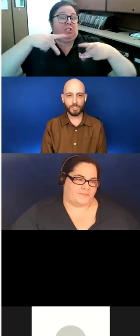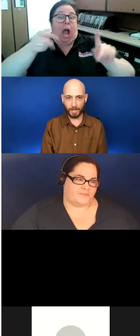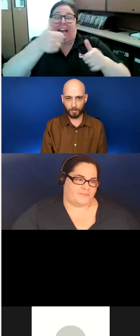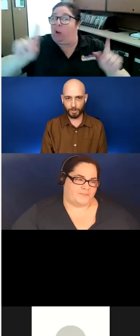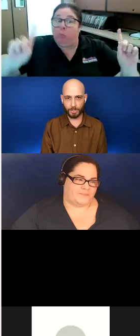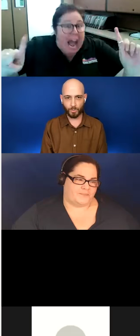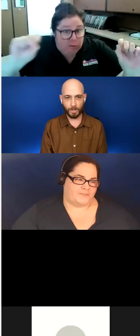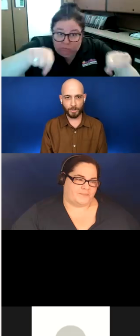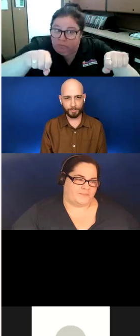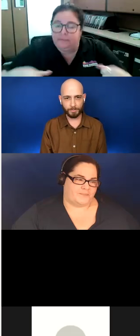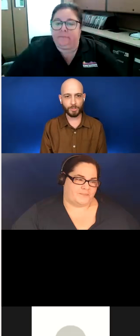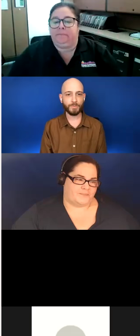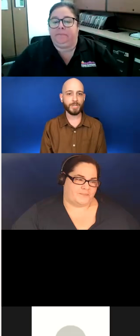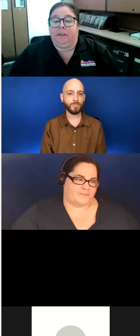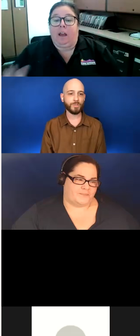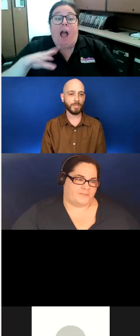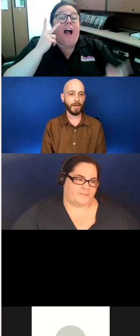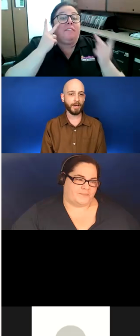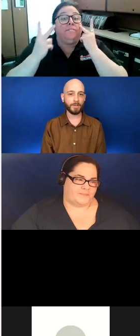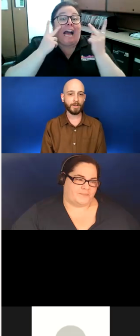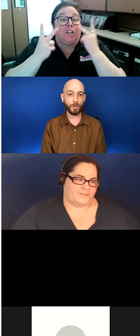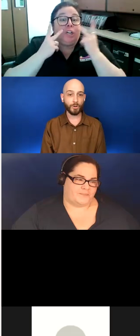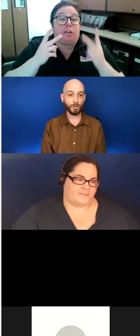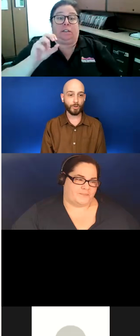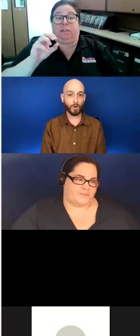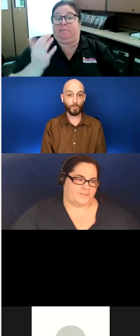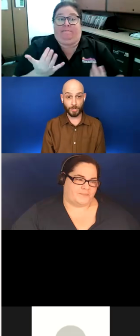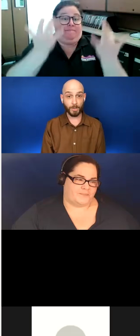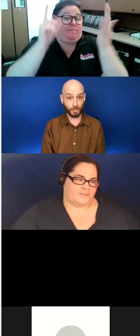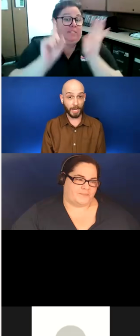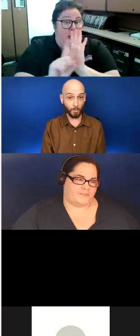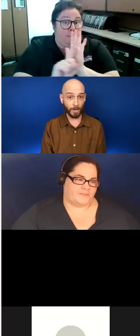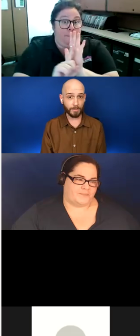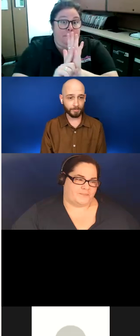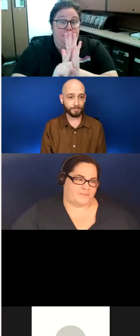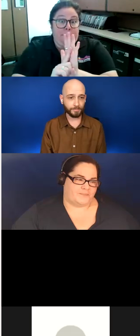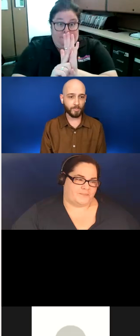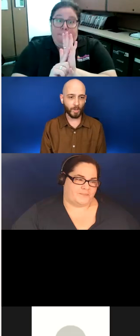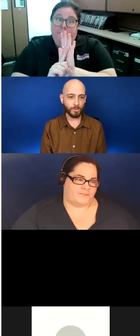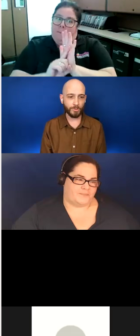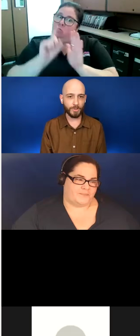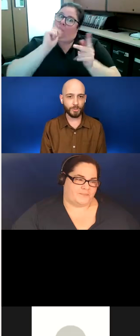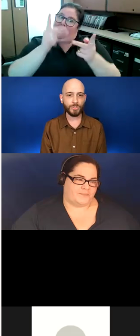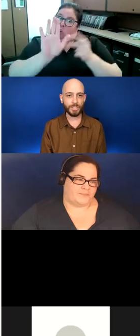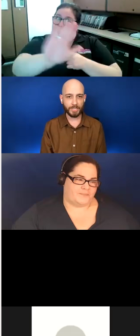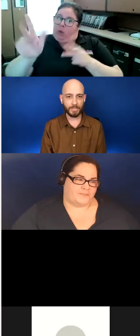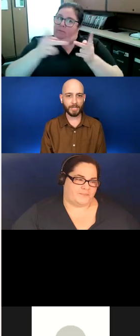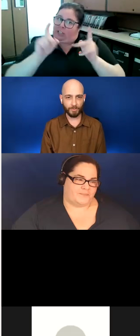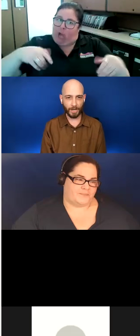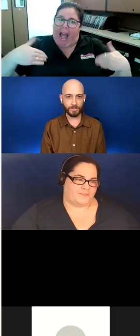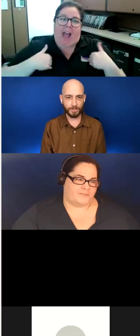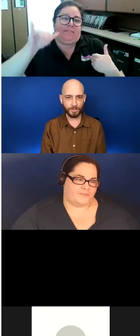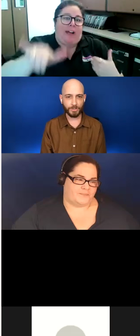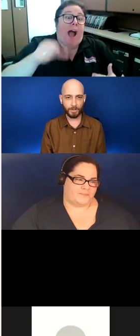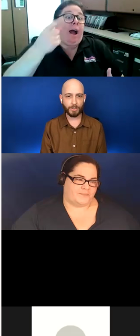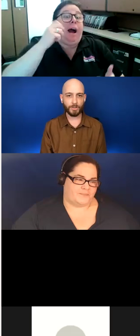Service animals as well. Service animals can go pretty much anywhere. Also, visual